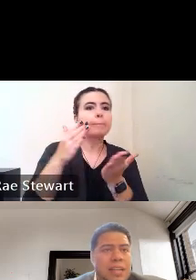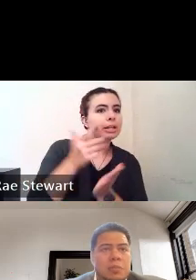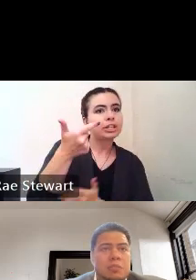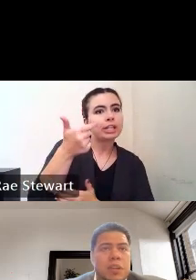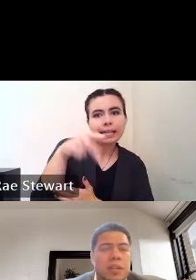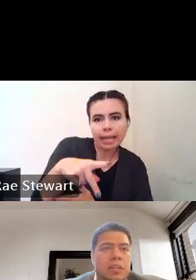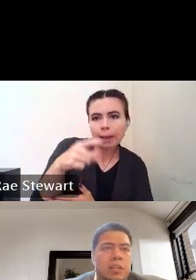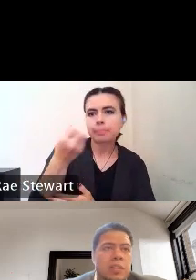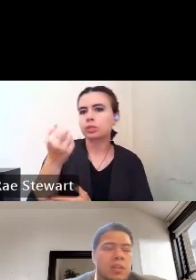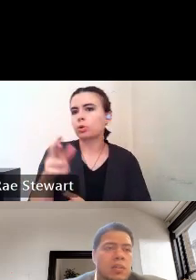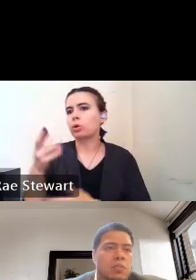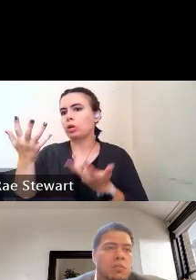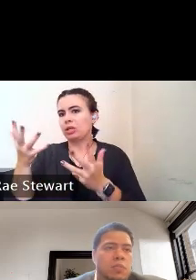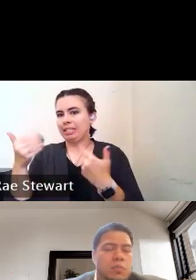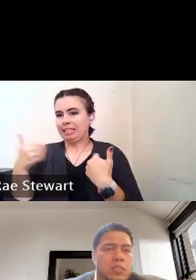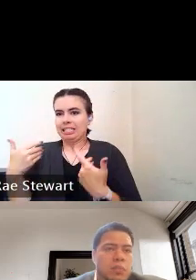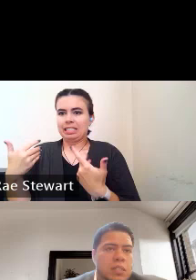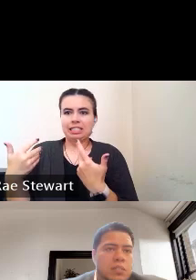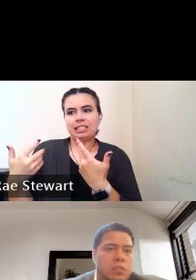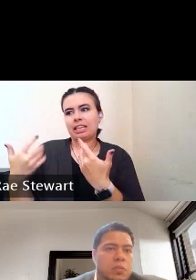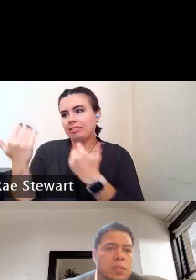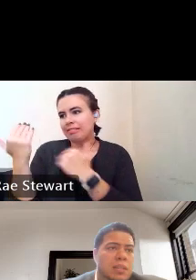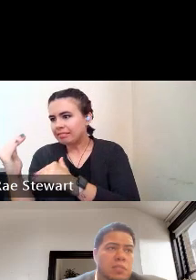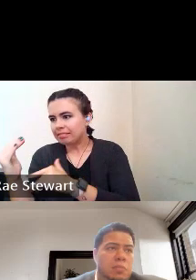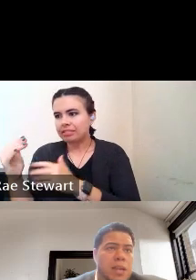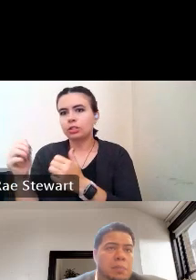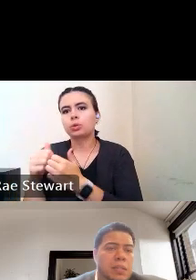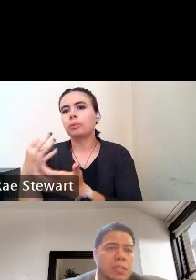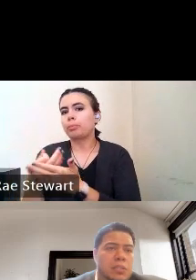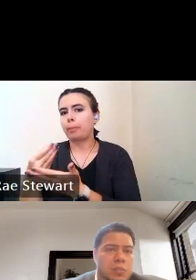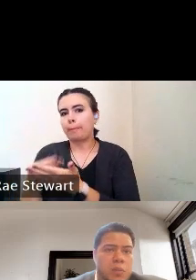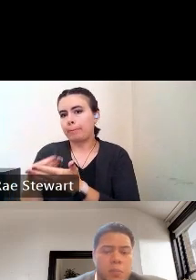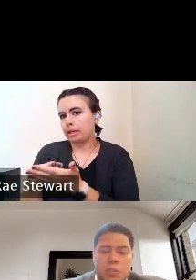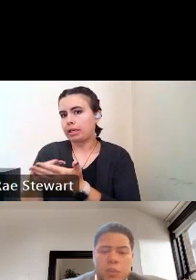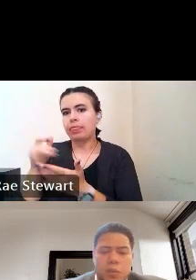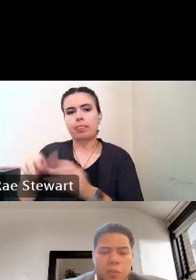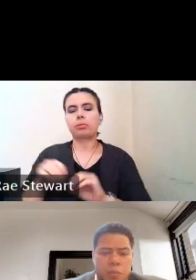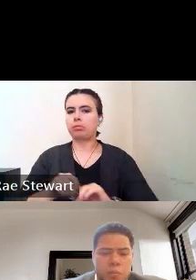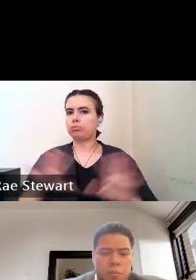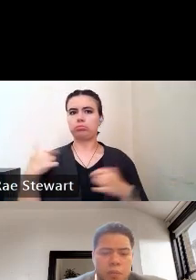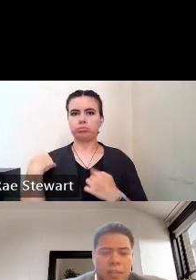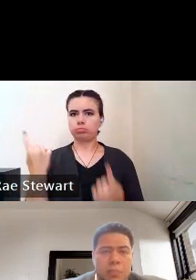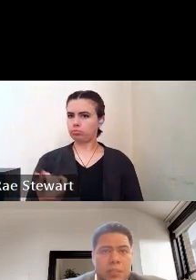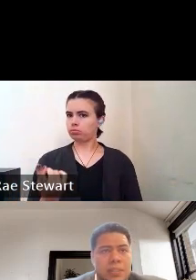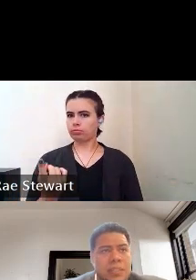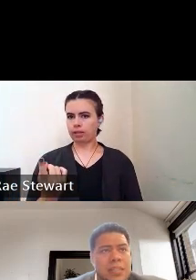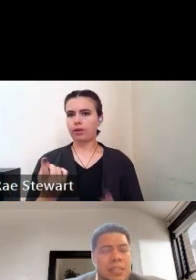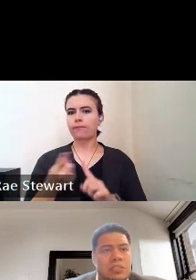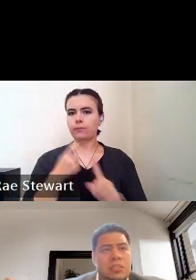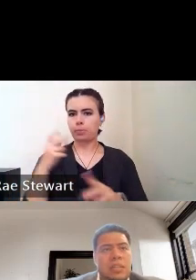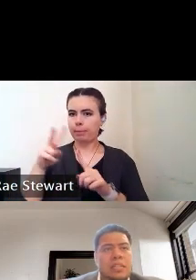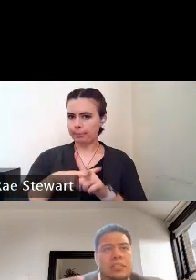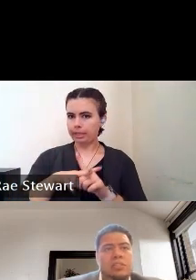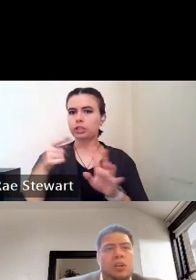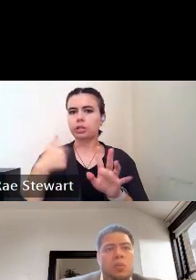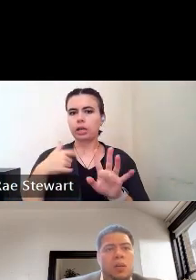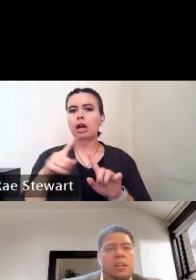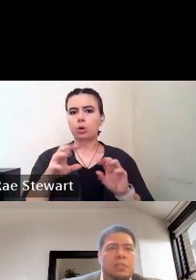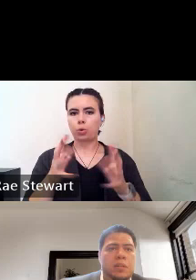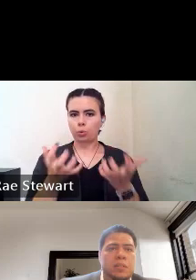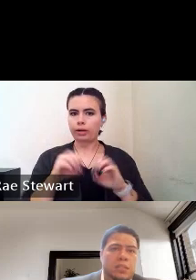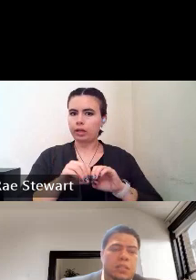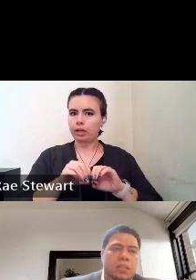That has been very clear from CMS from the beginning, from the applications. Right? I want to make sure that we put that, because just as